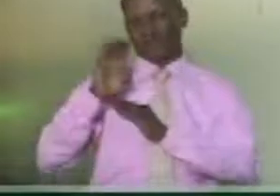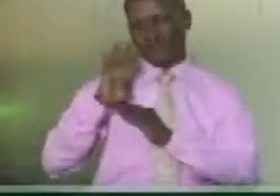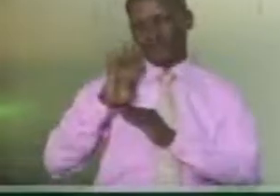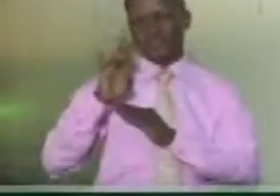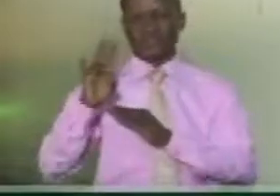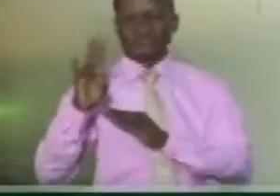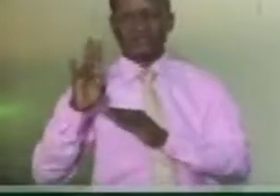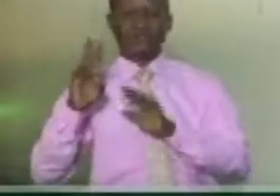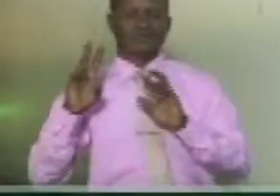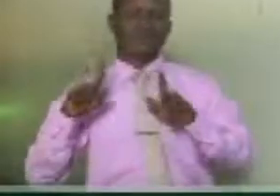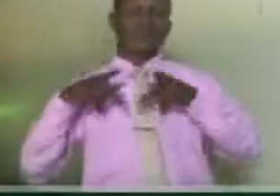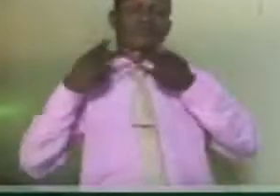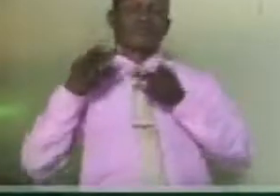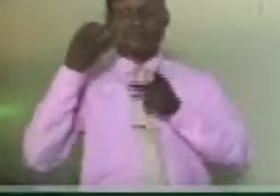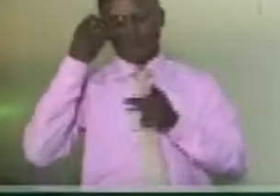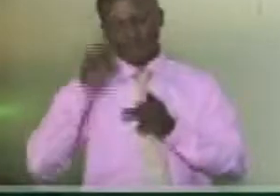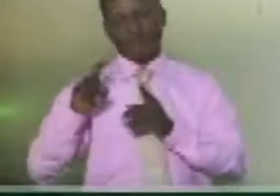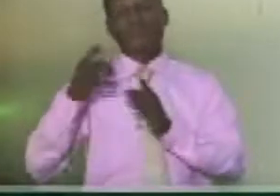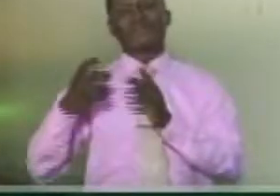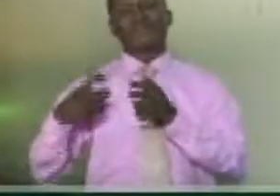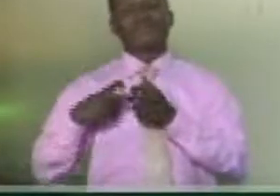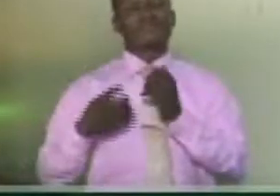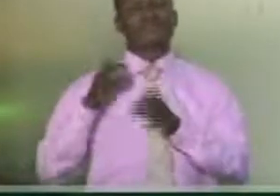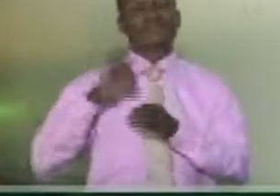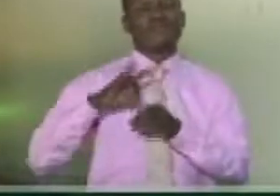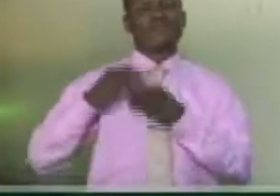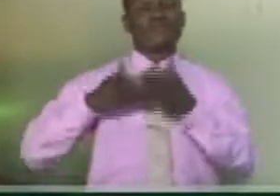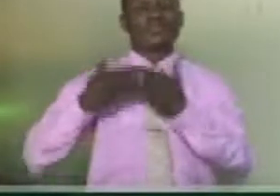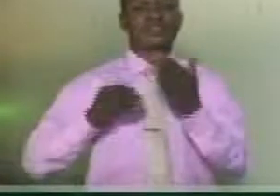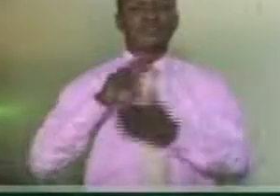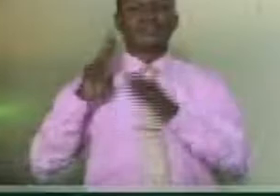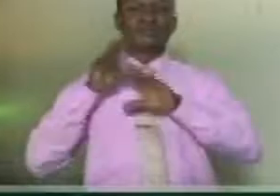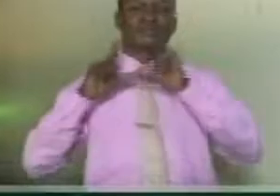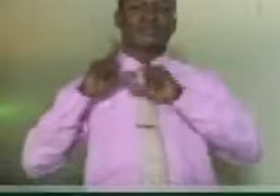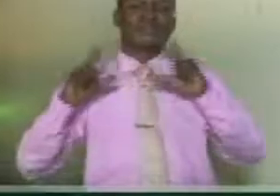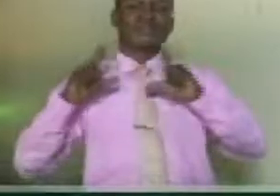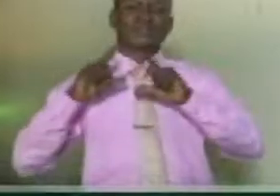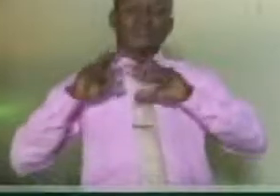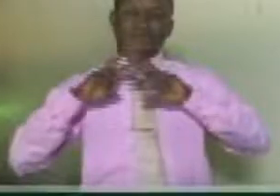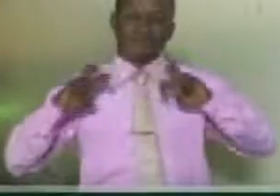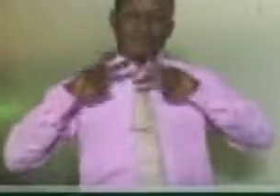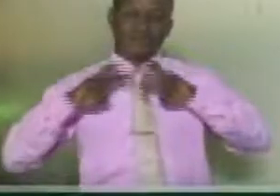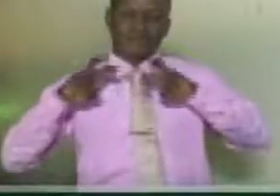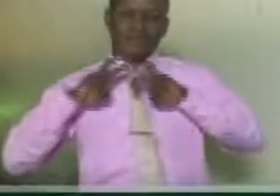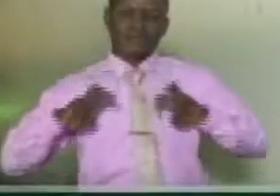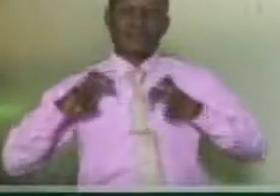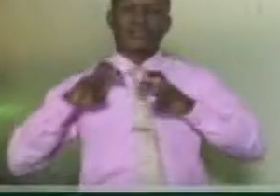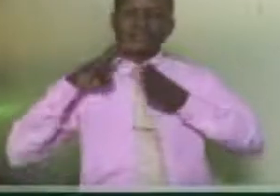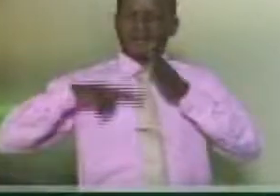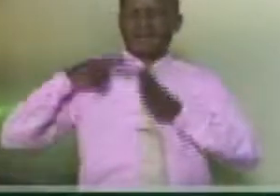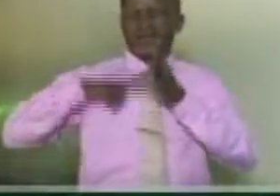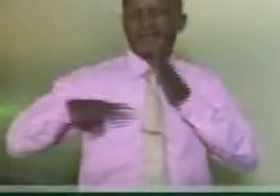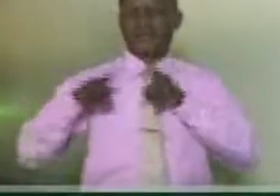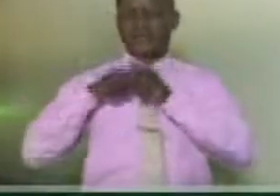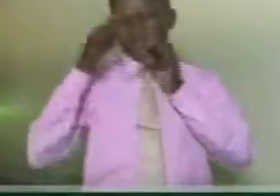makes provision for electronic accreditation of voters using smart card readers or any technological device as may be determined